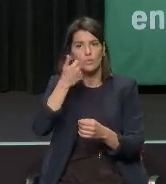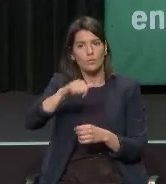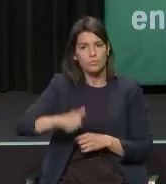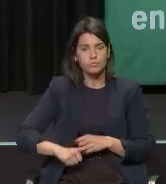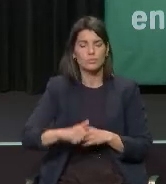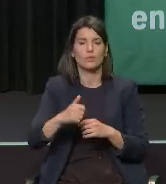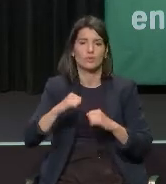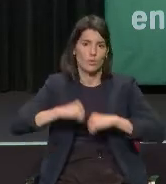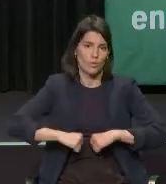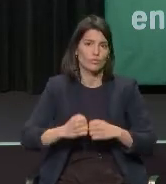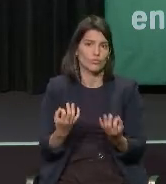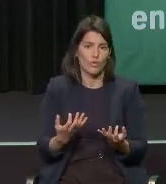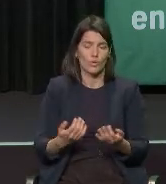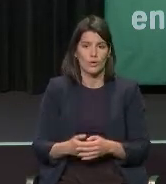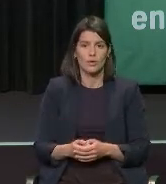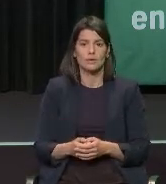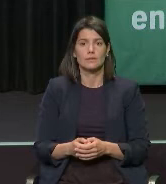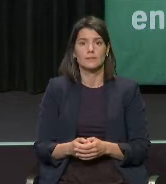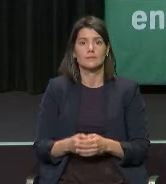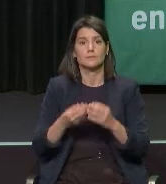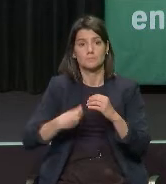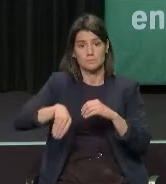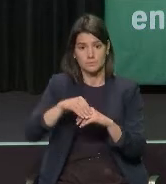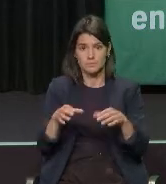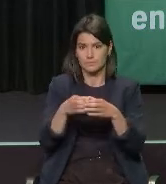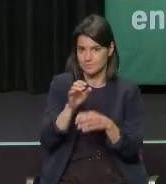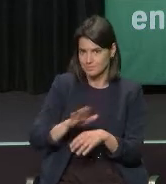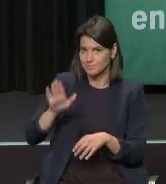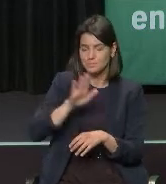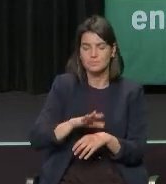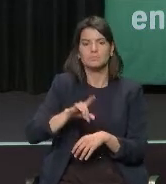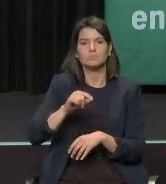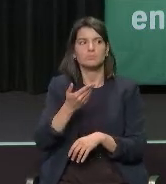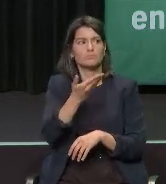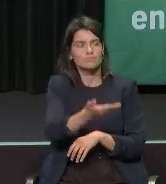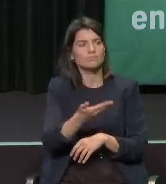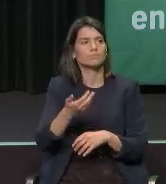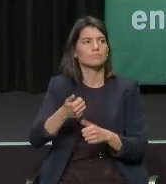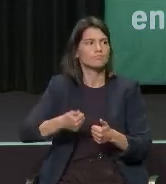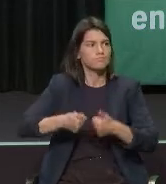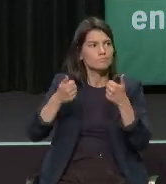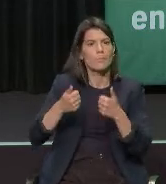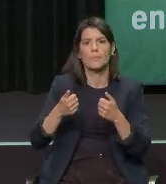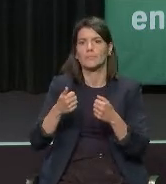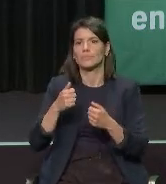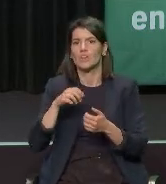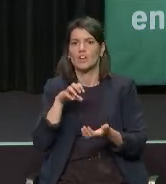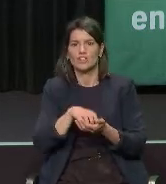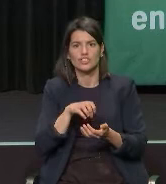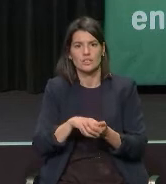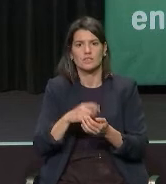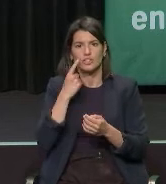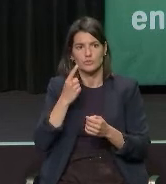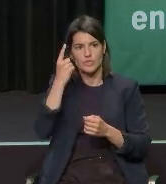convention. In addition to the national teams, we will have the main space agencies that have